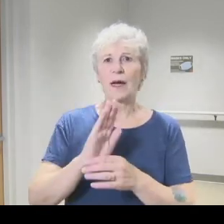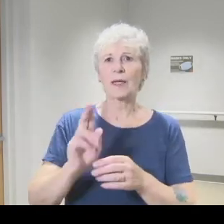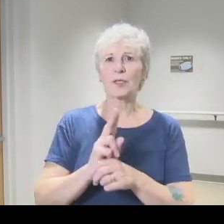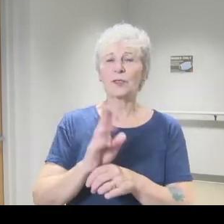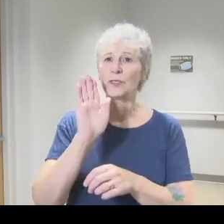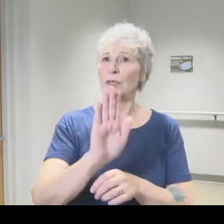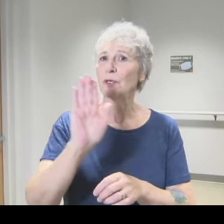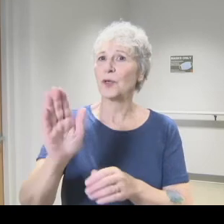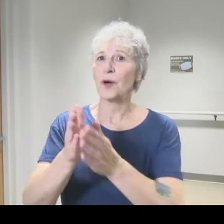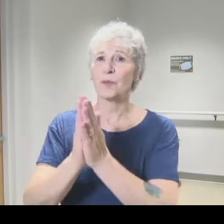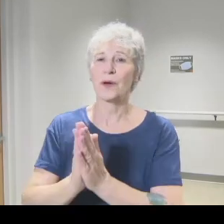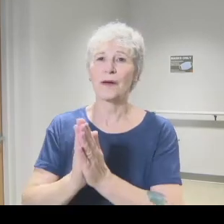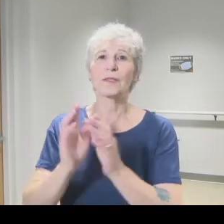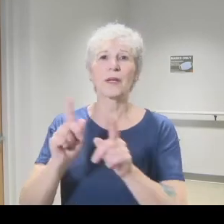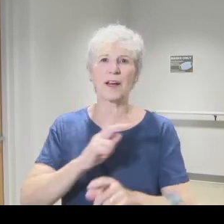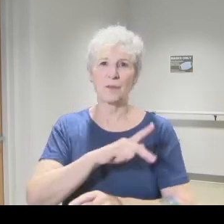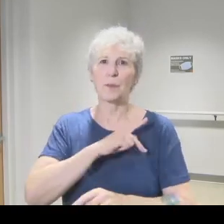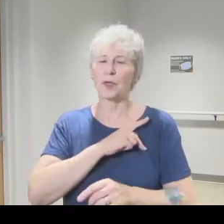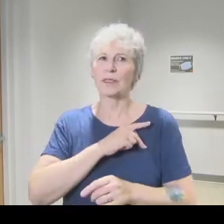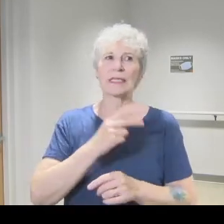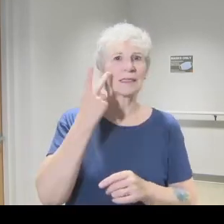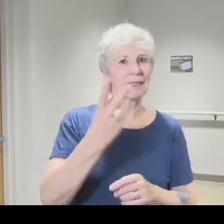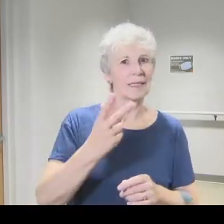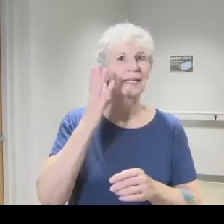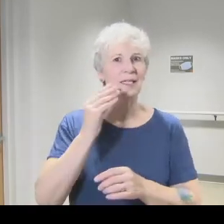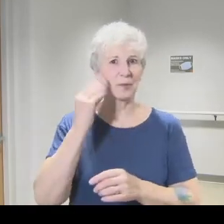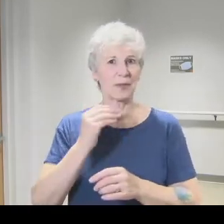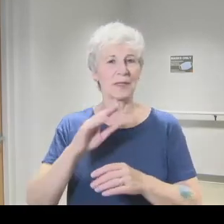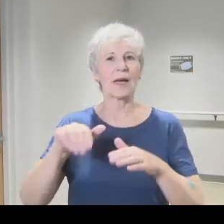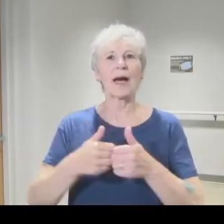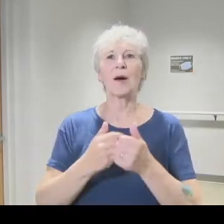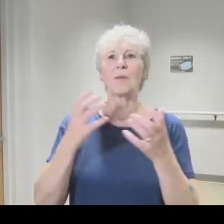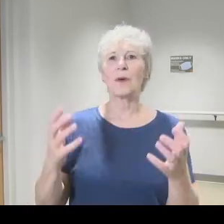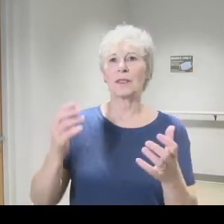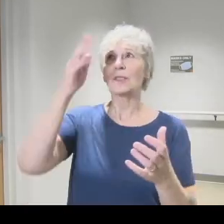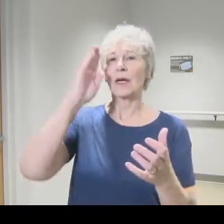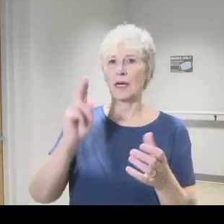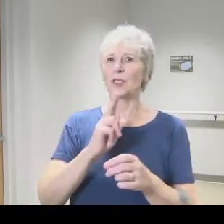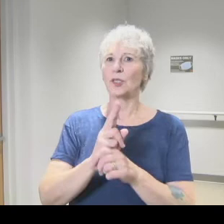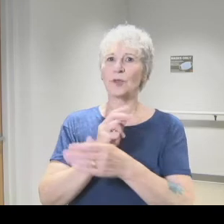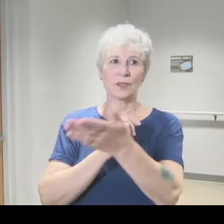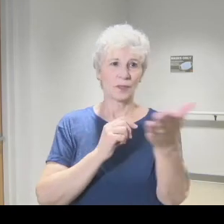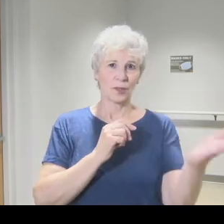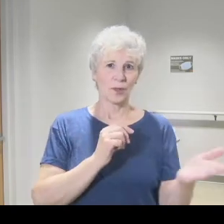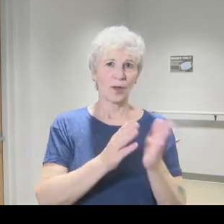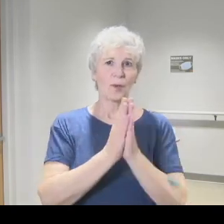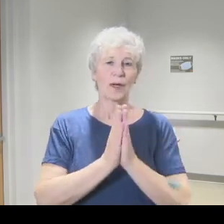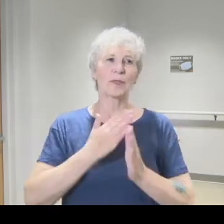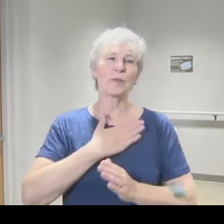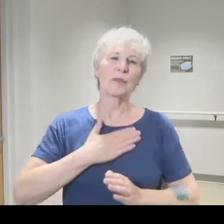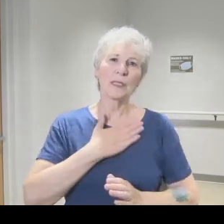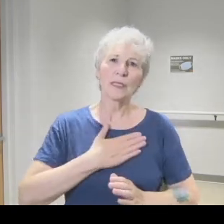I personally have seen and experienced how effectively God does use them. So please, think about